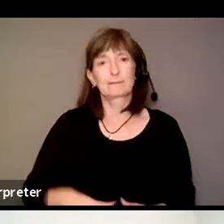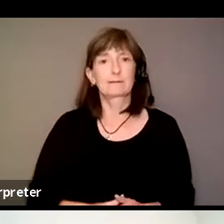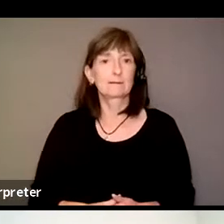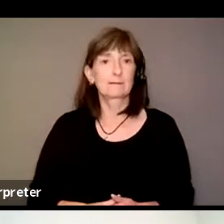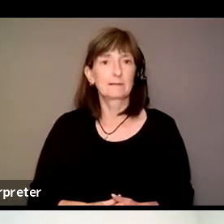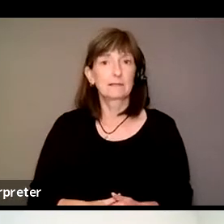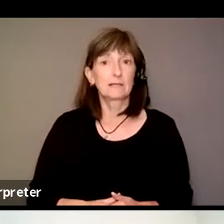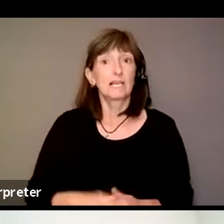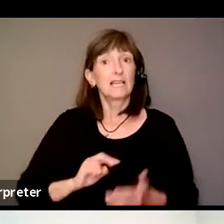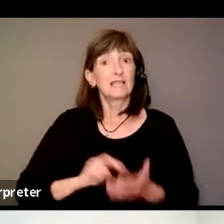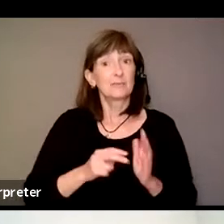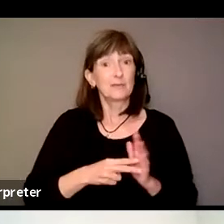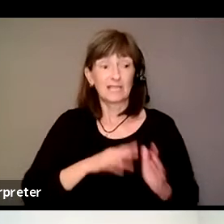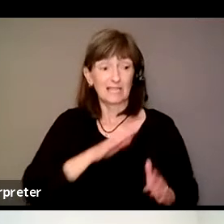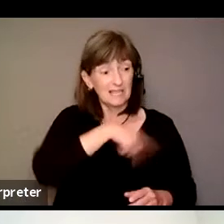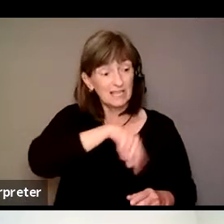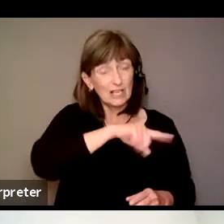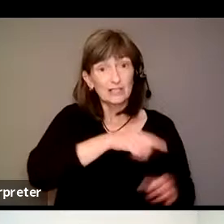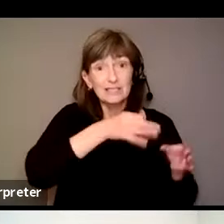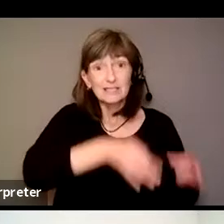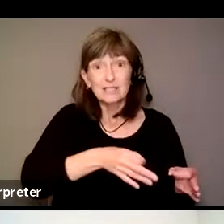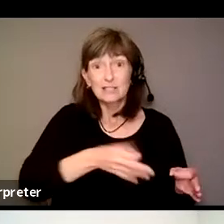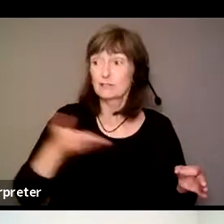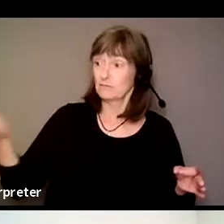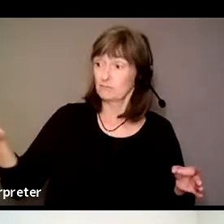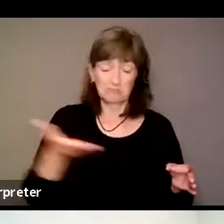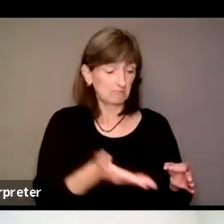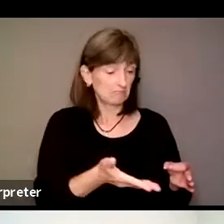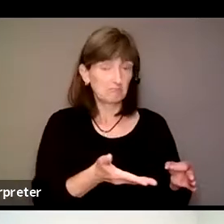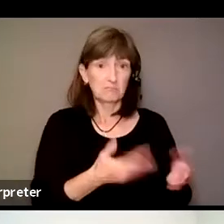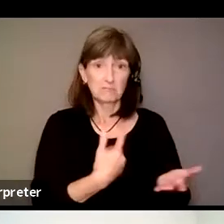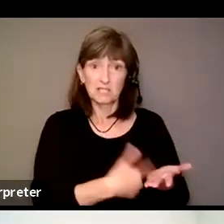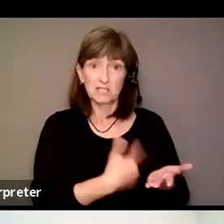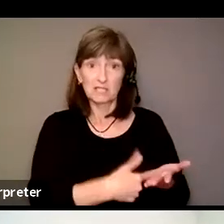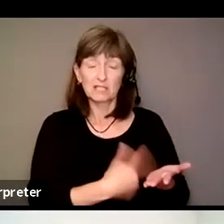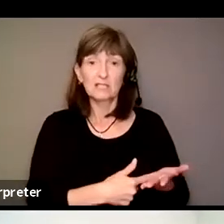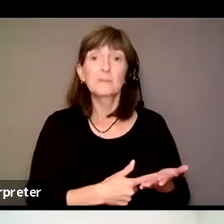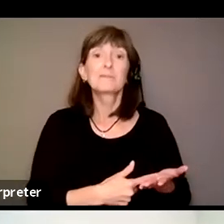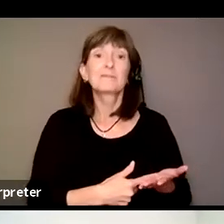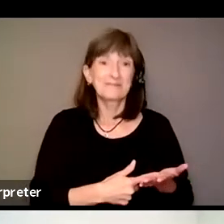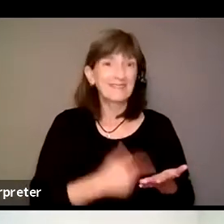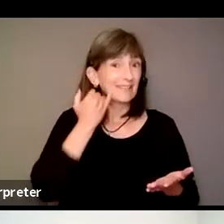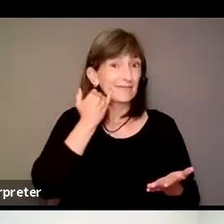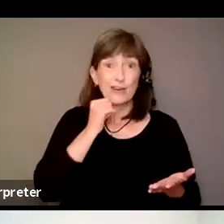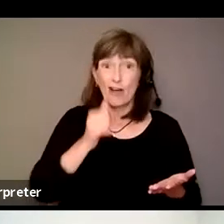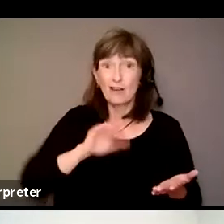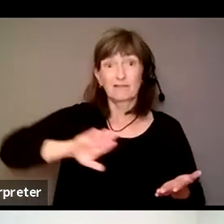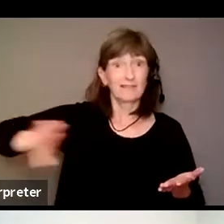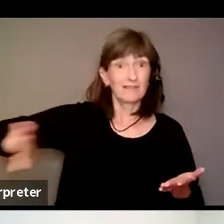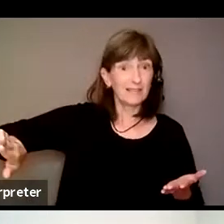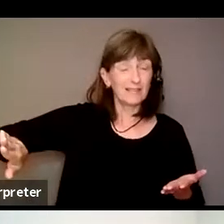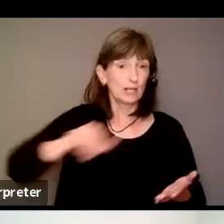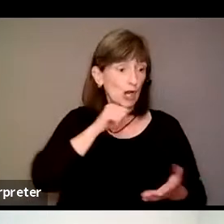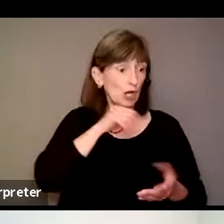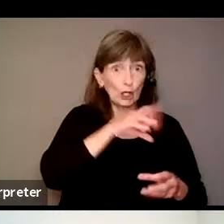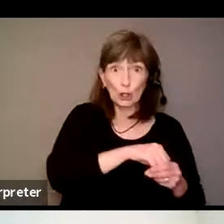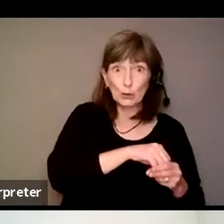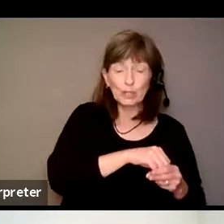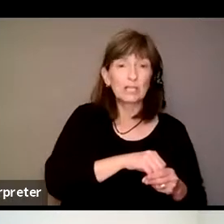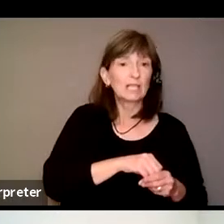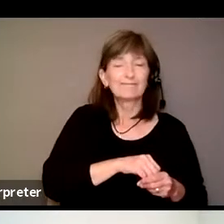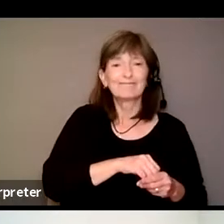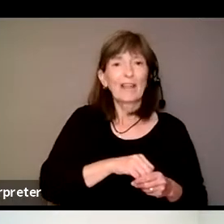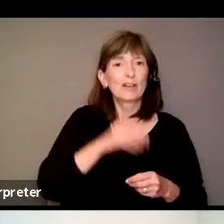that way the decisions and the solutions that are brought to the table might not be as accommodating, as inclusive as is thought, if you do not have